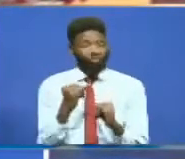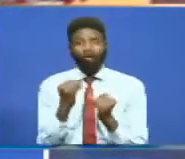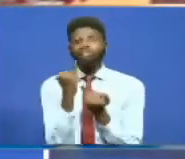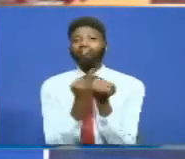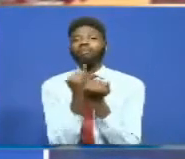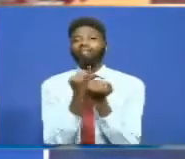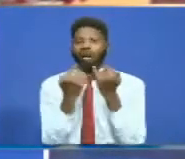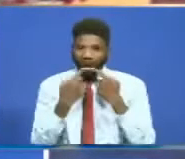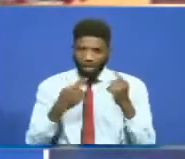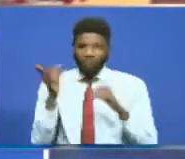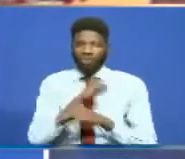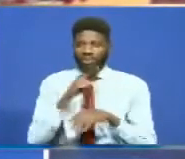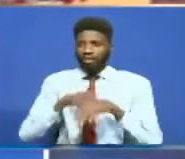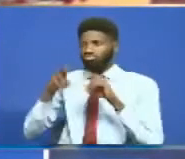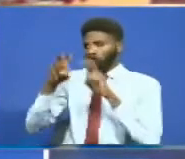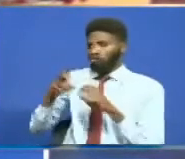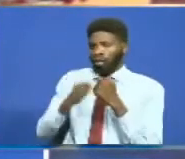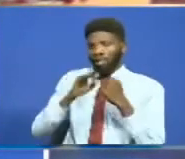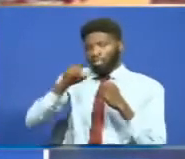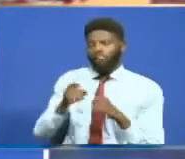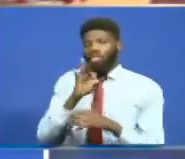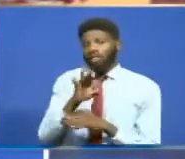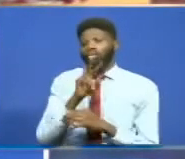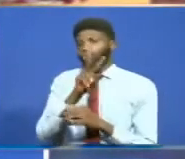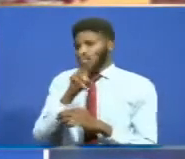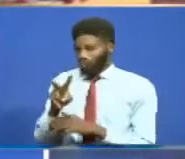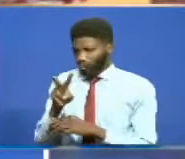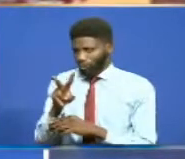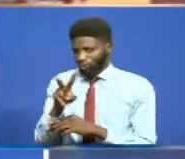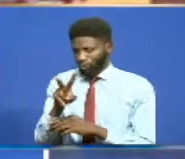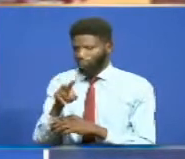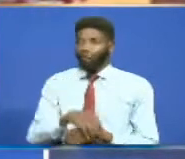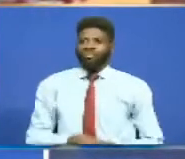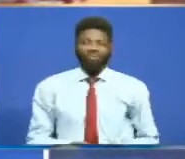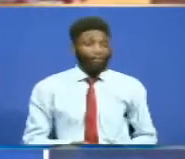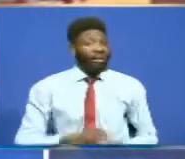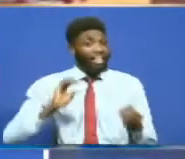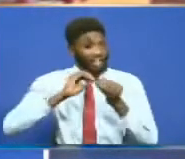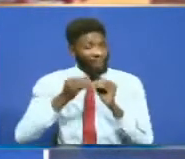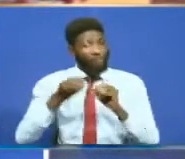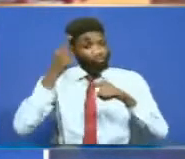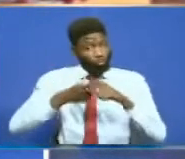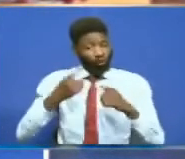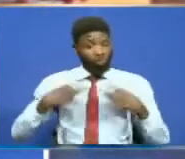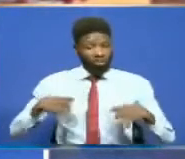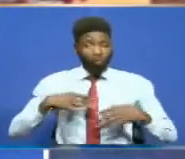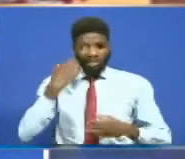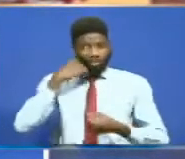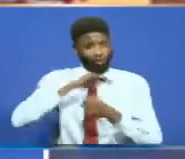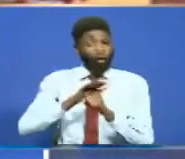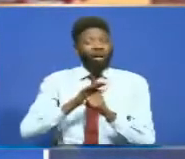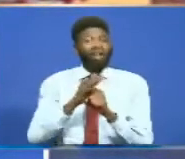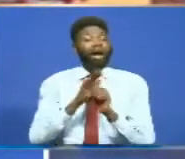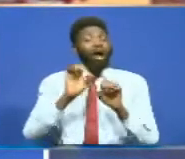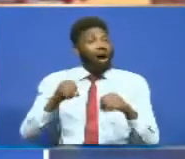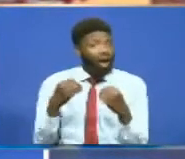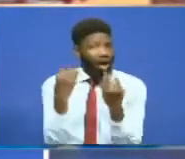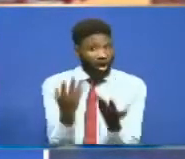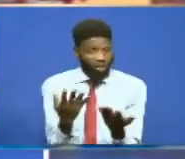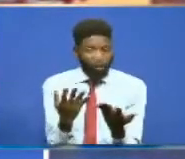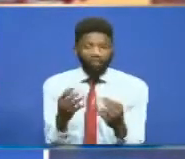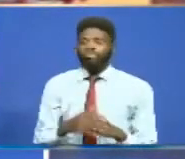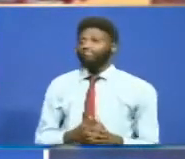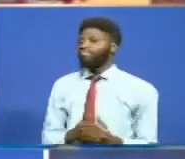from 8,322 samples tested. The figure brings the total registered COVID-19 positive cases in the